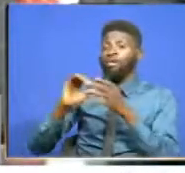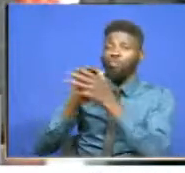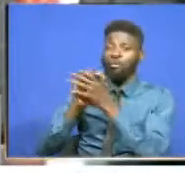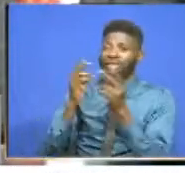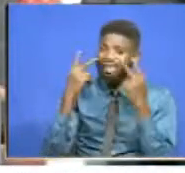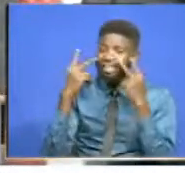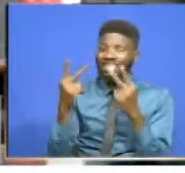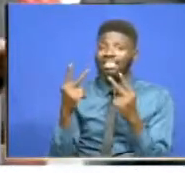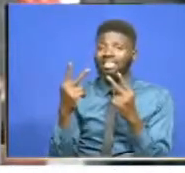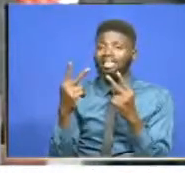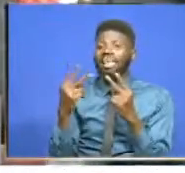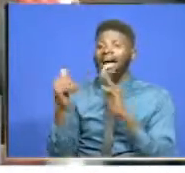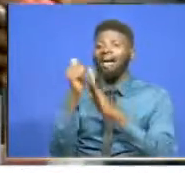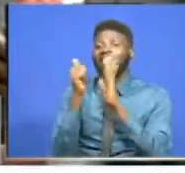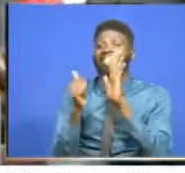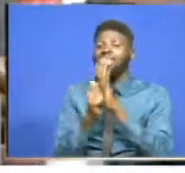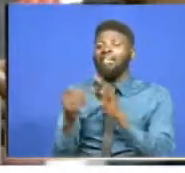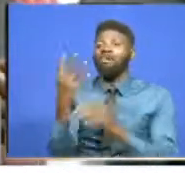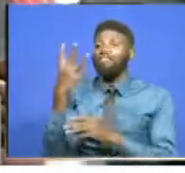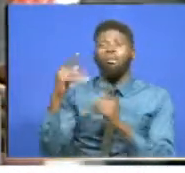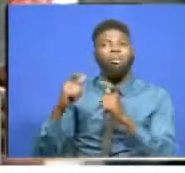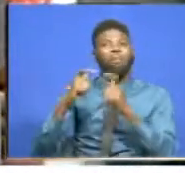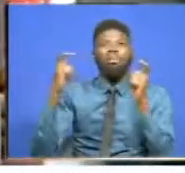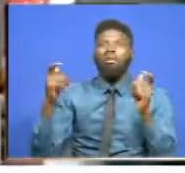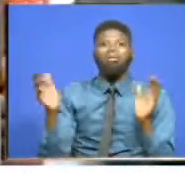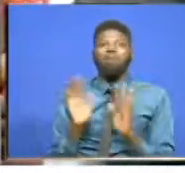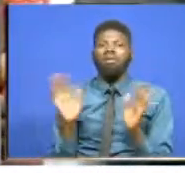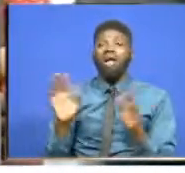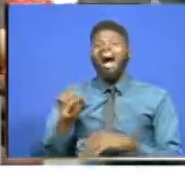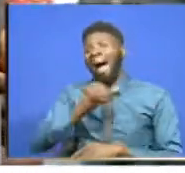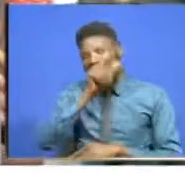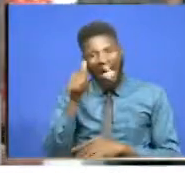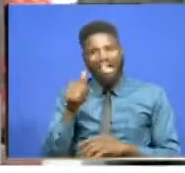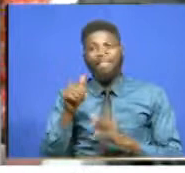no longer big. They are no longer big, and therefore there are bigger things